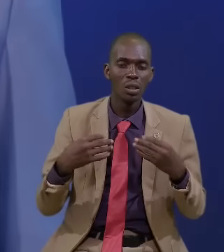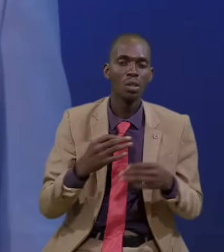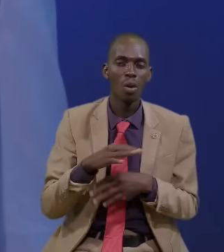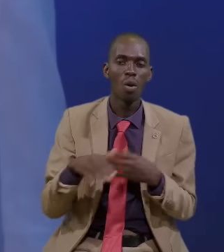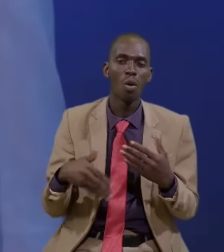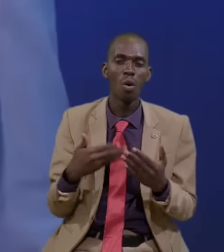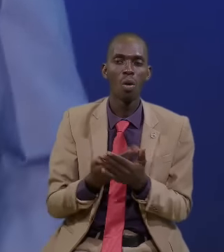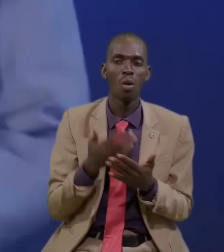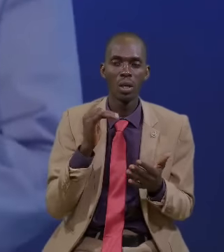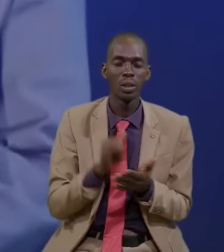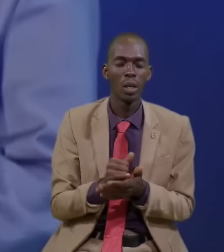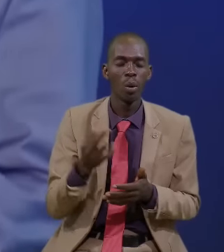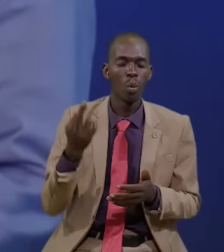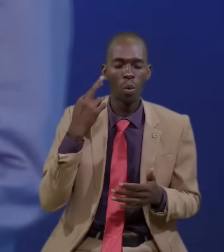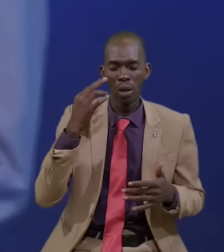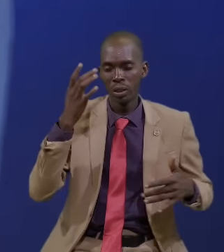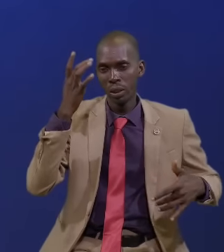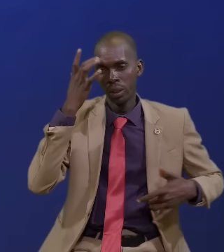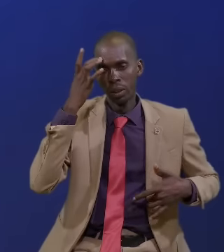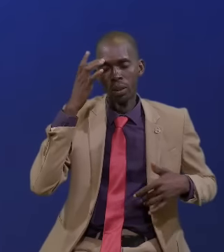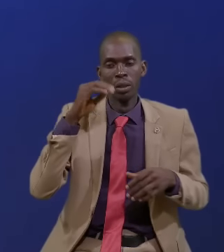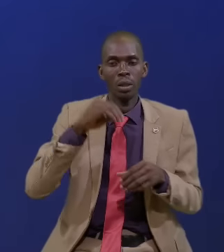were sick.